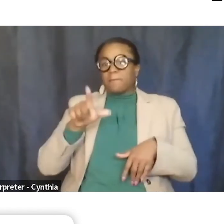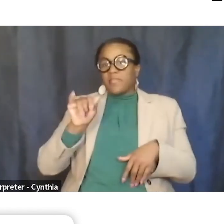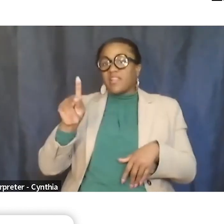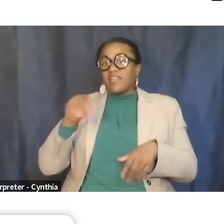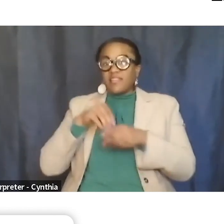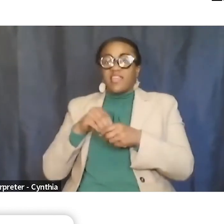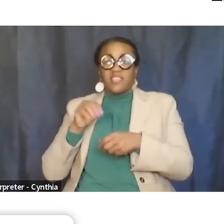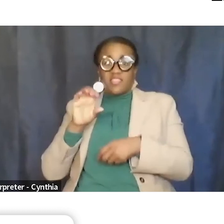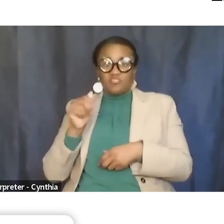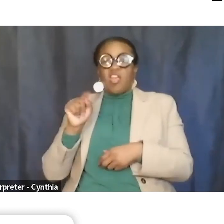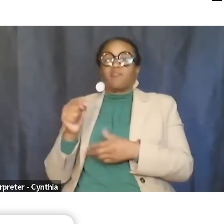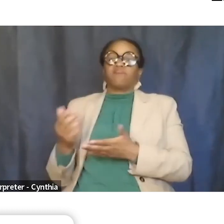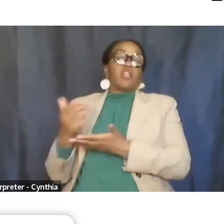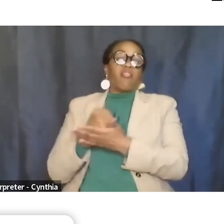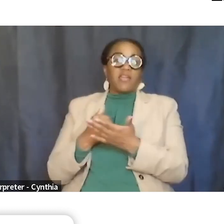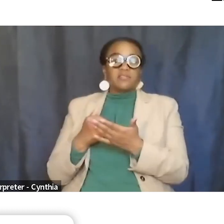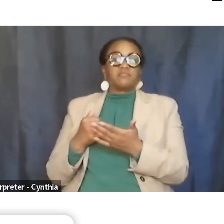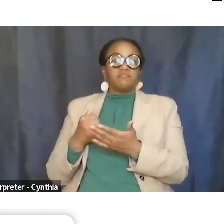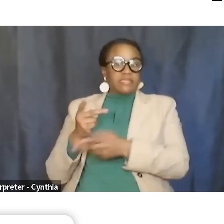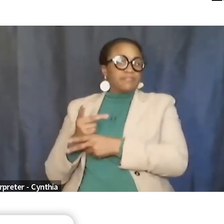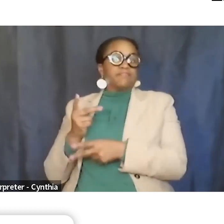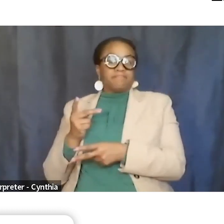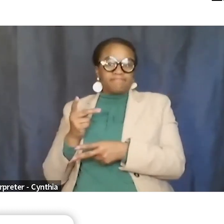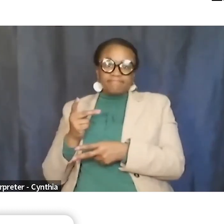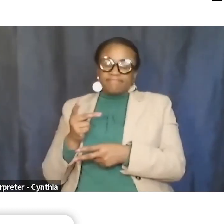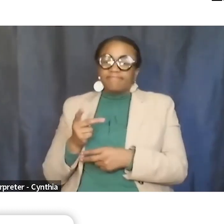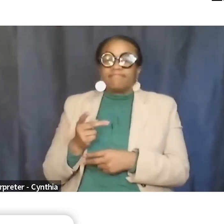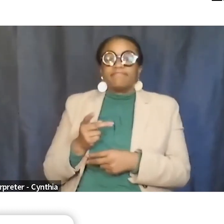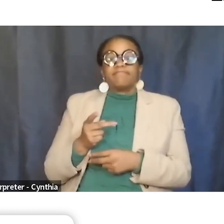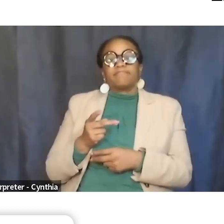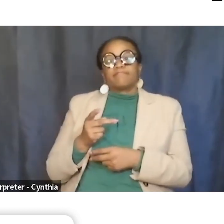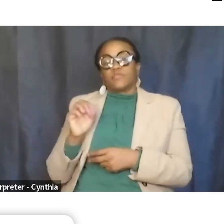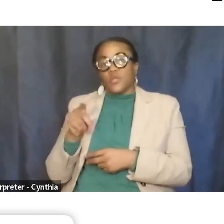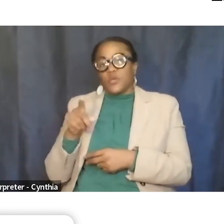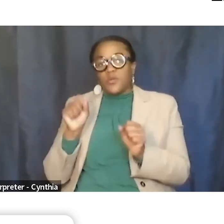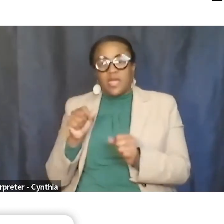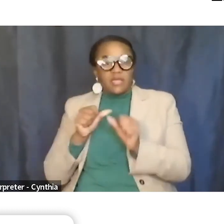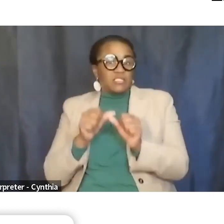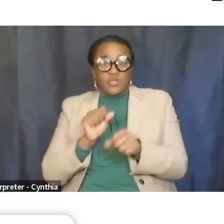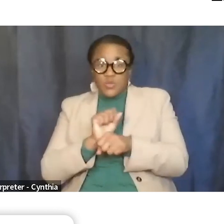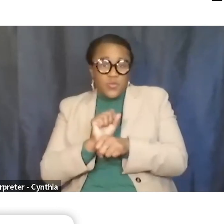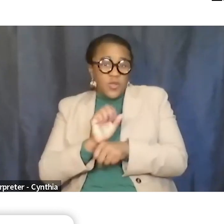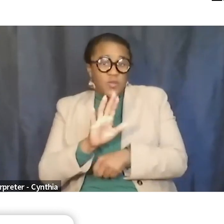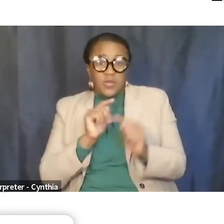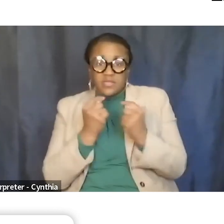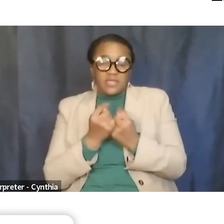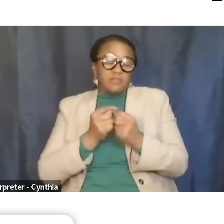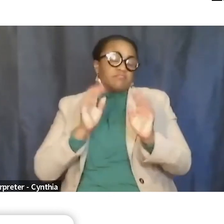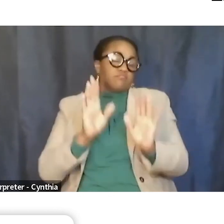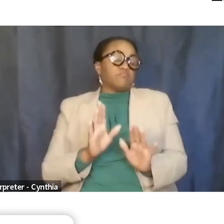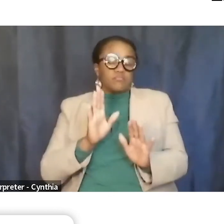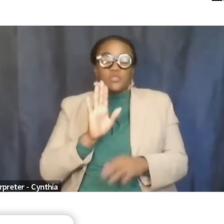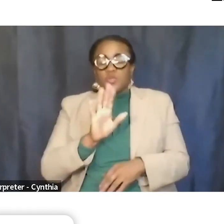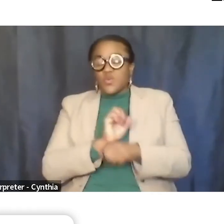collect those and hang on to those. Tazin, the work that you and your team does at Cyber Collective